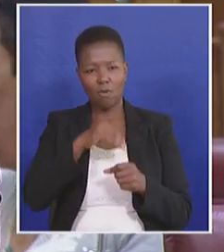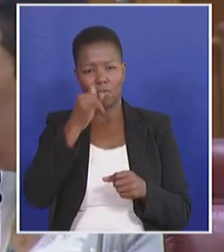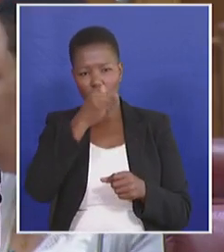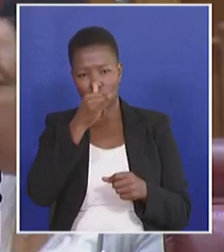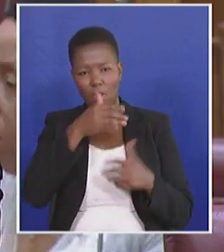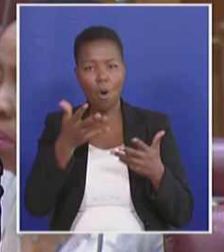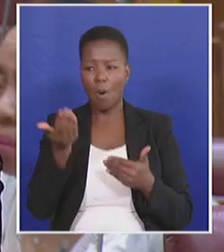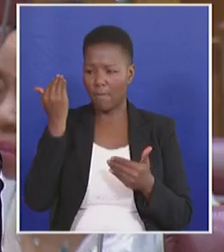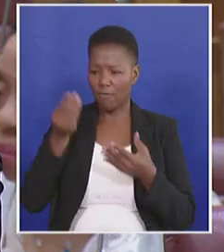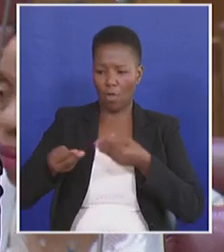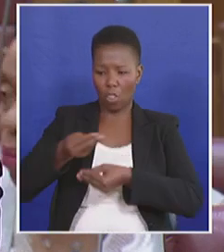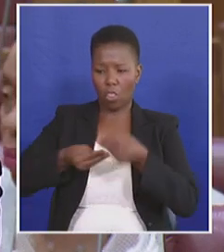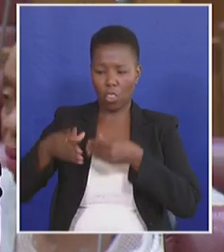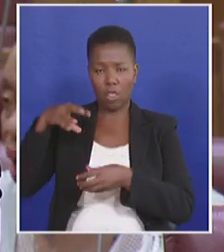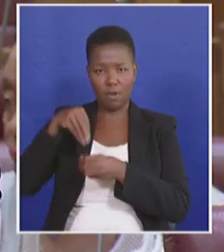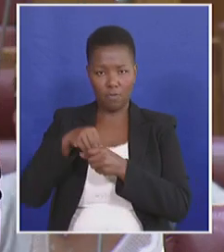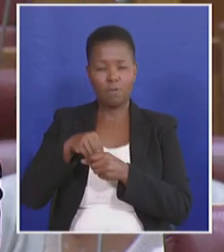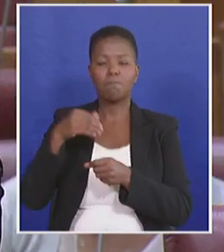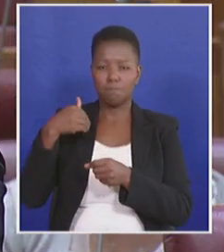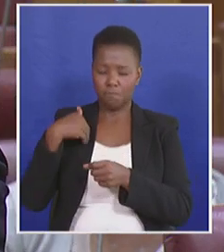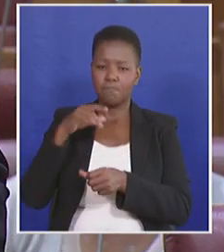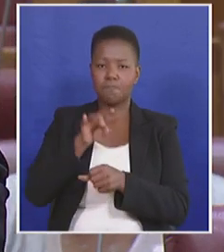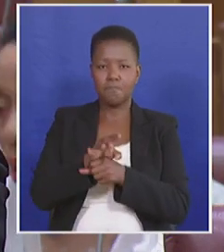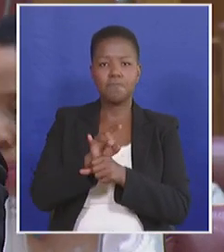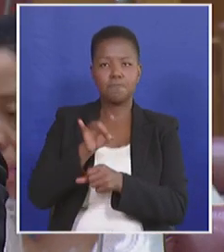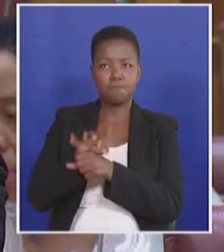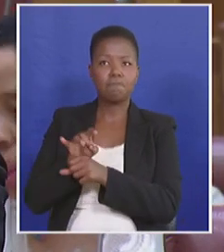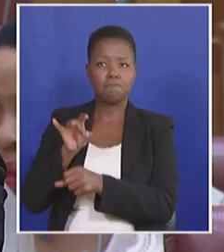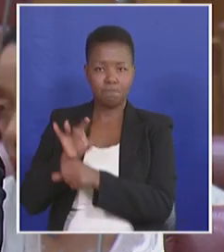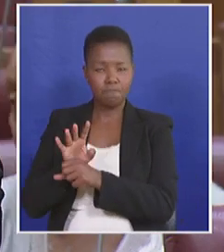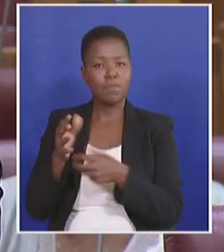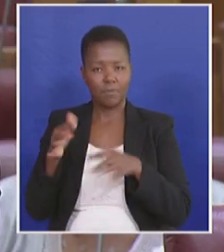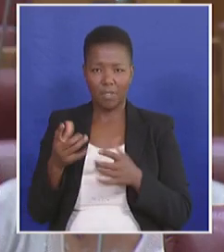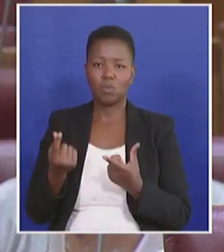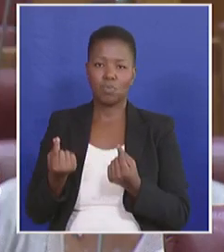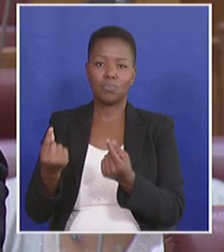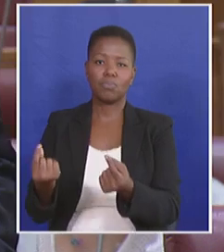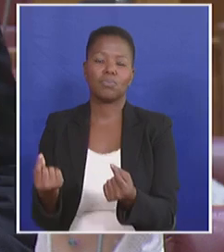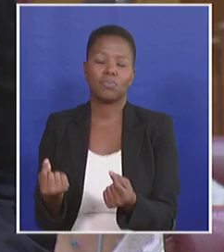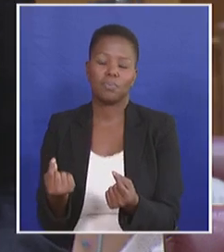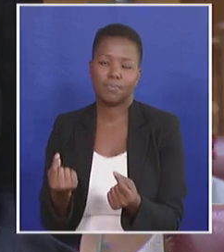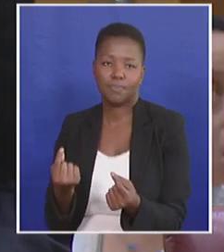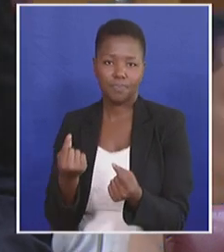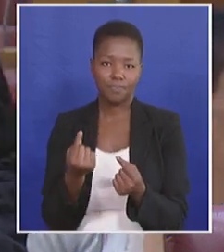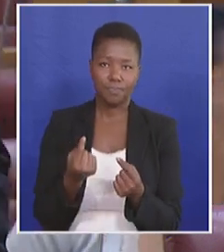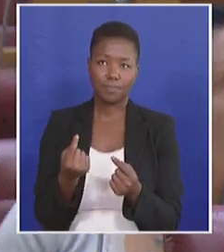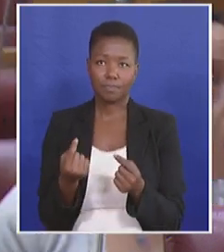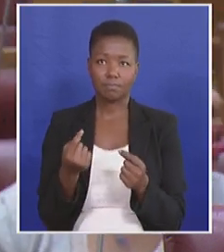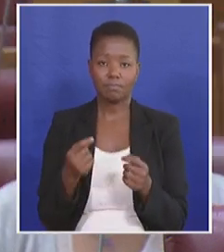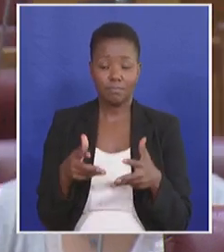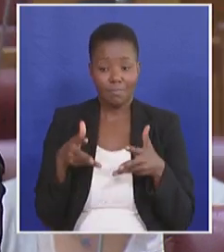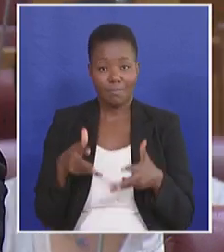of corruption are continuously being dealt with decisively by the department. The acting national